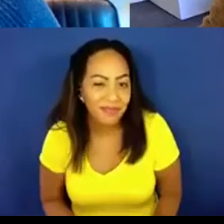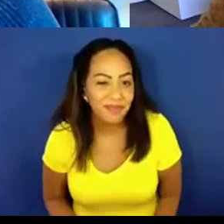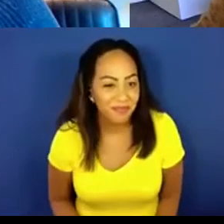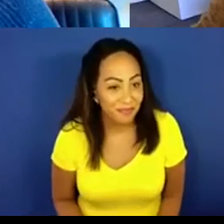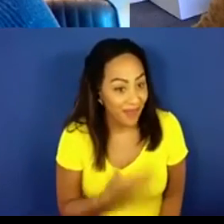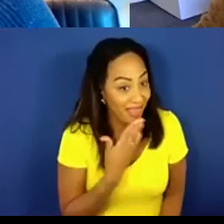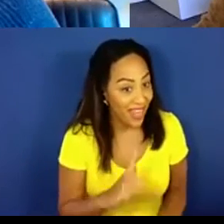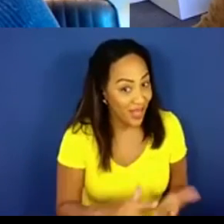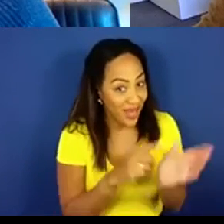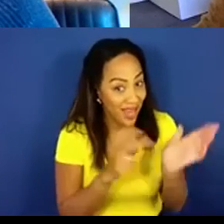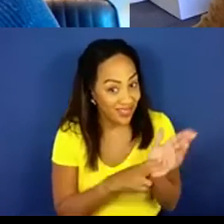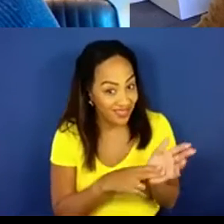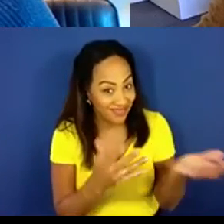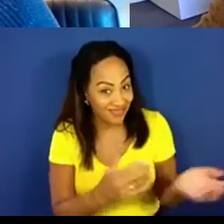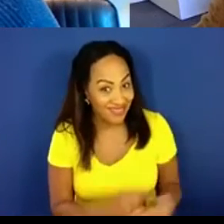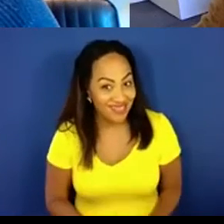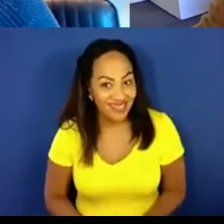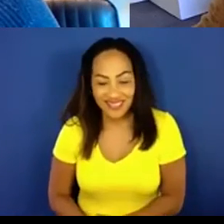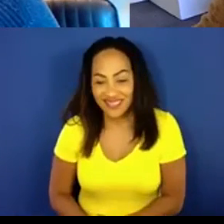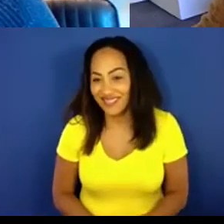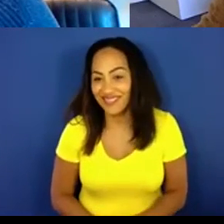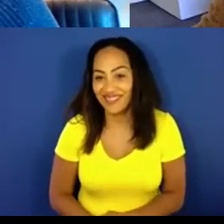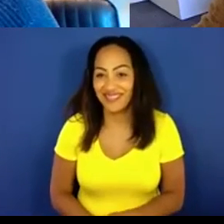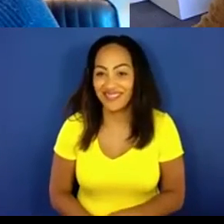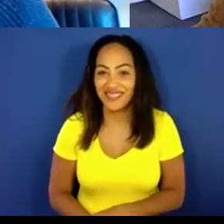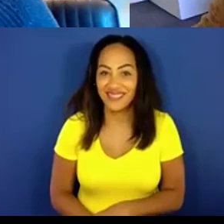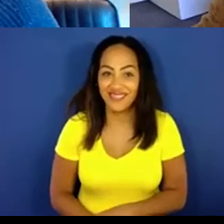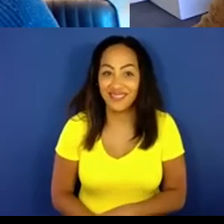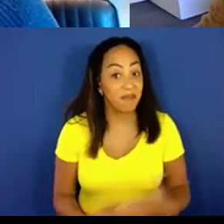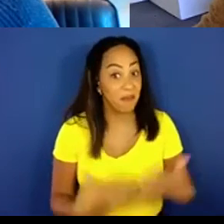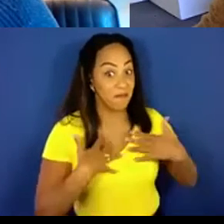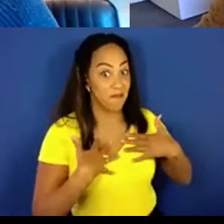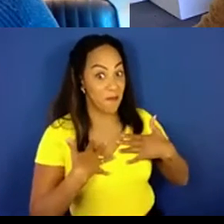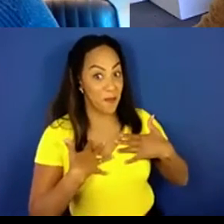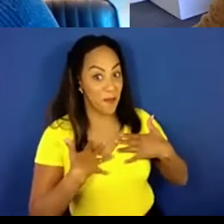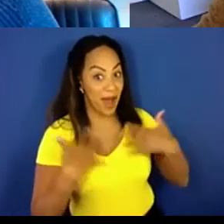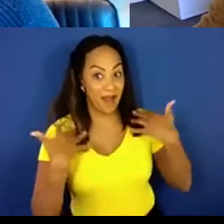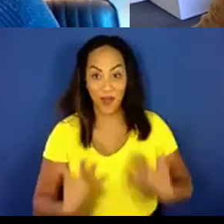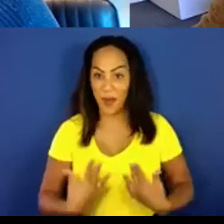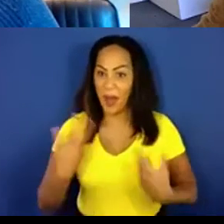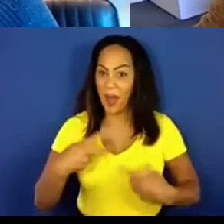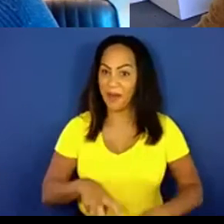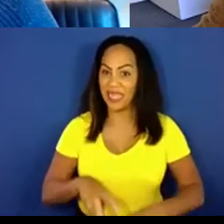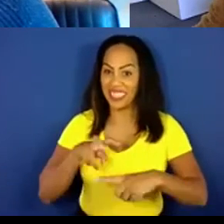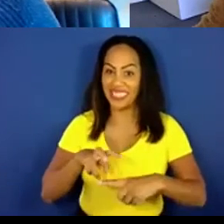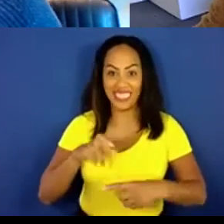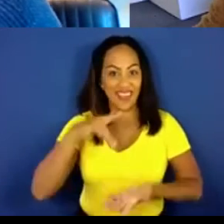And so I guess from my point, I'm sort of been sitting at the center of all of this,